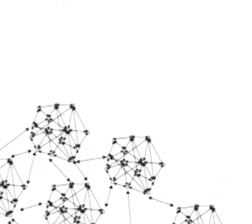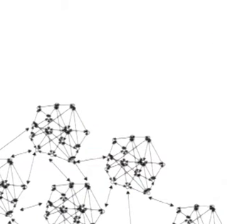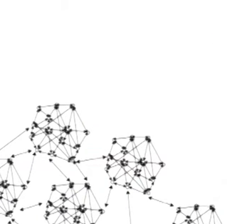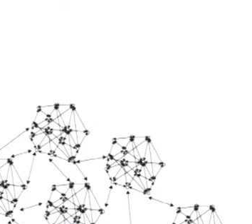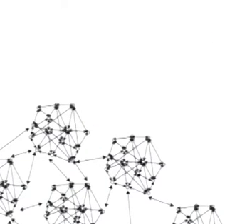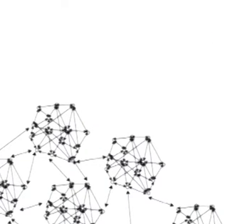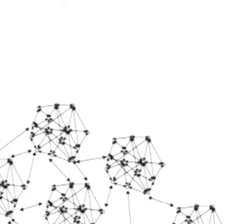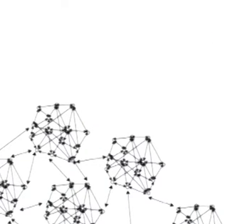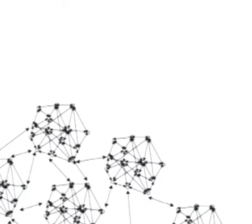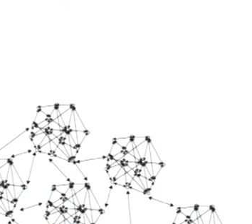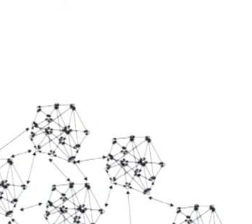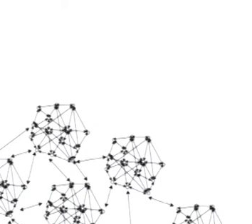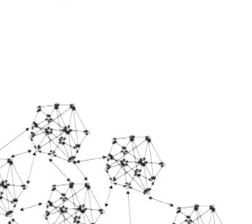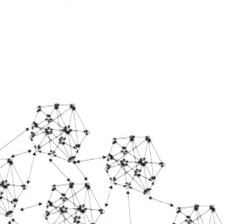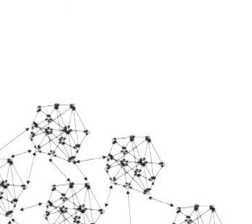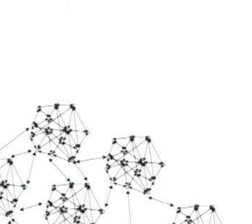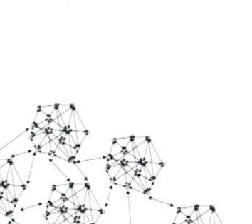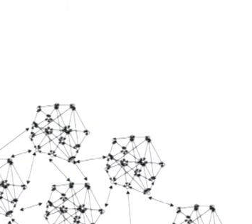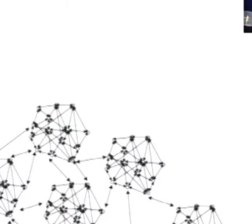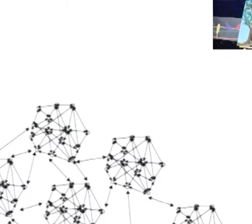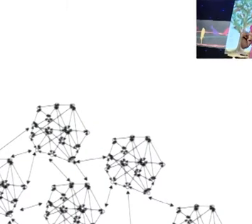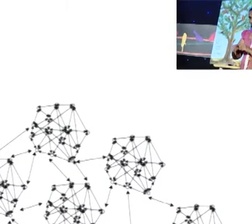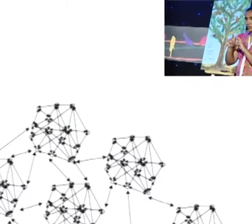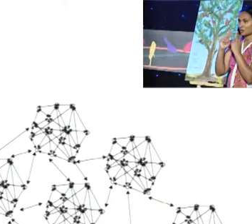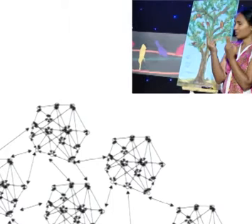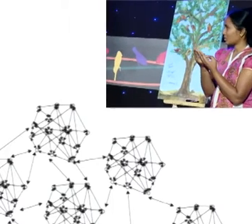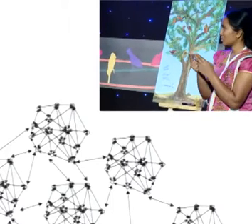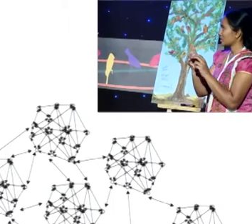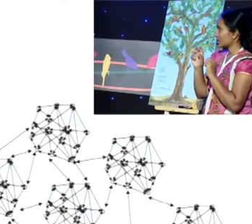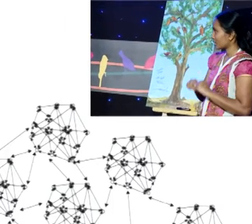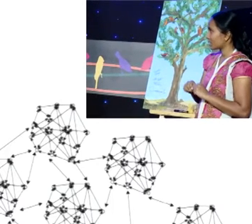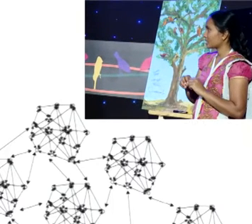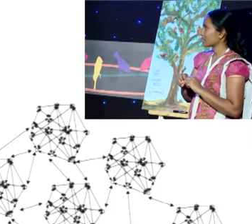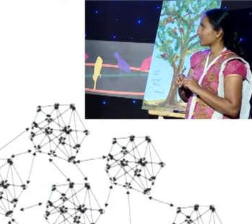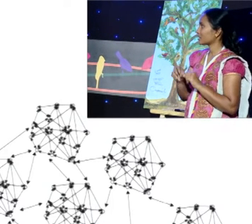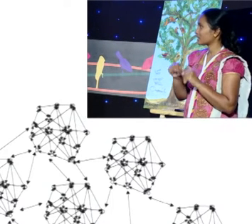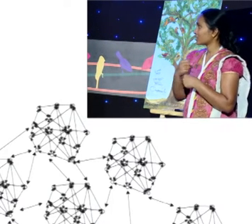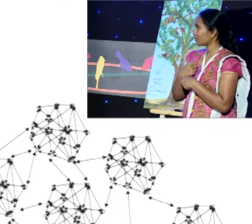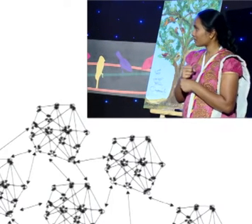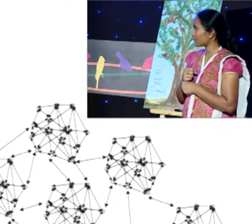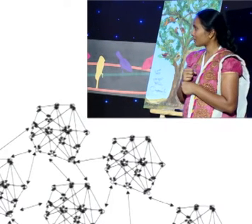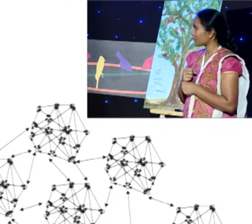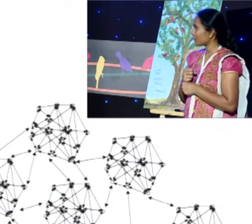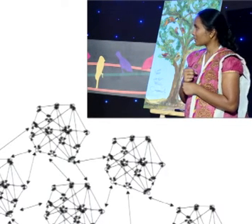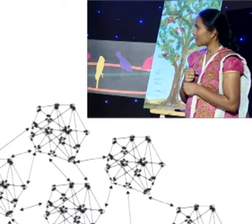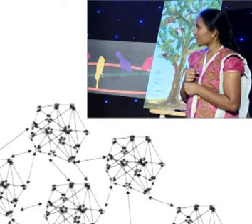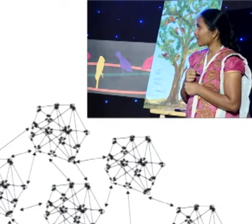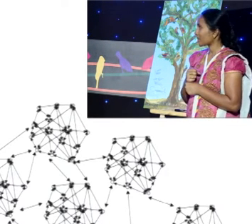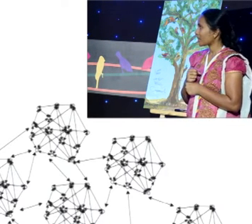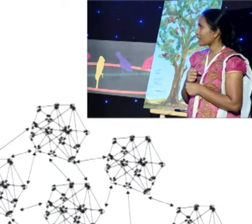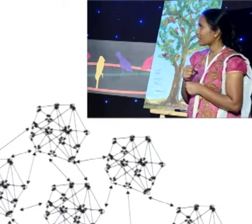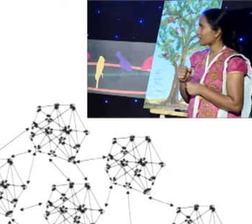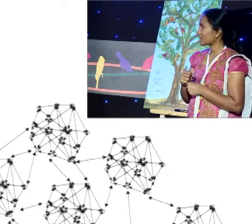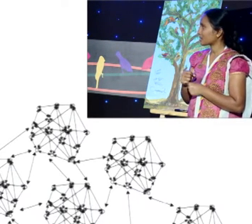had 50 people in this room and you actually empowered and unlocked this